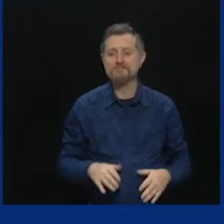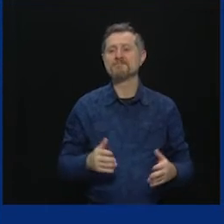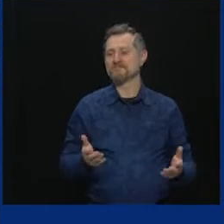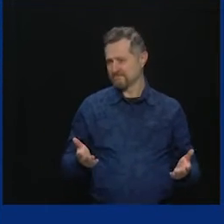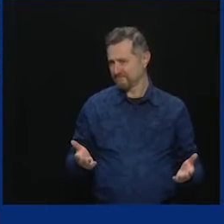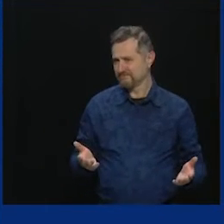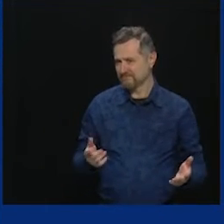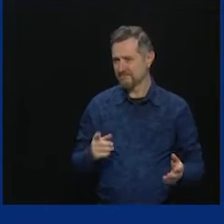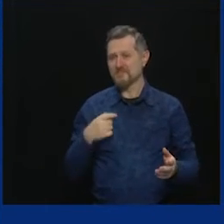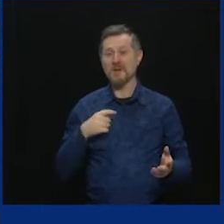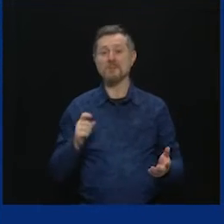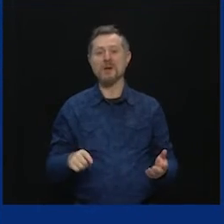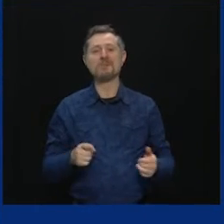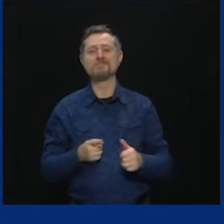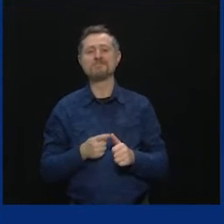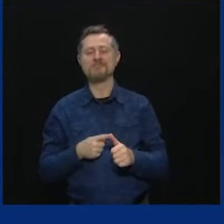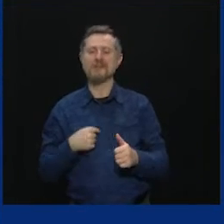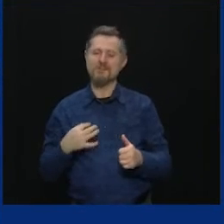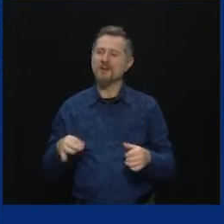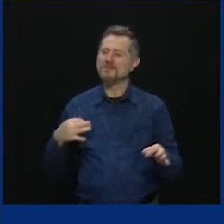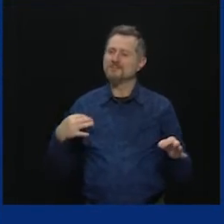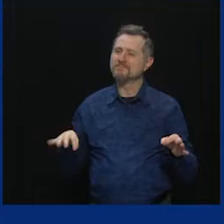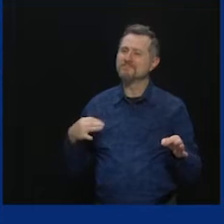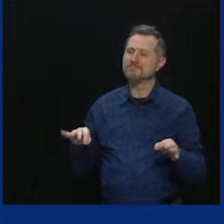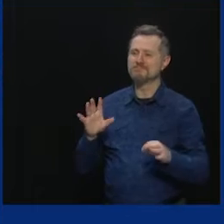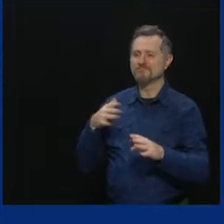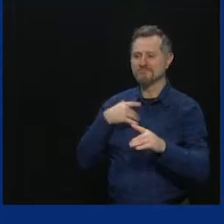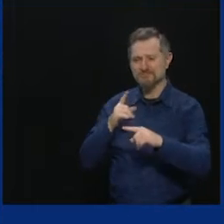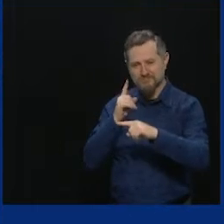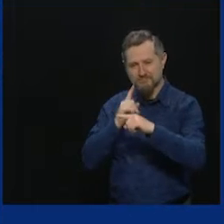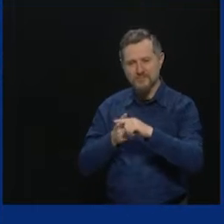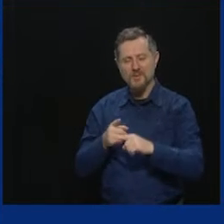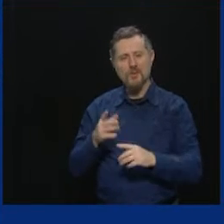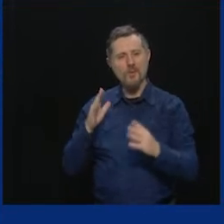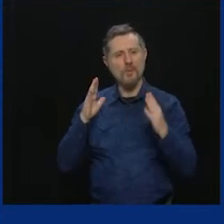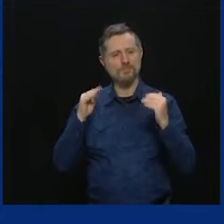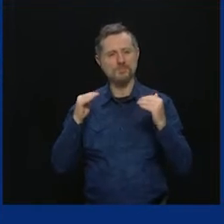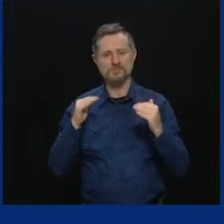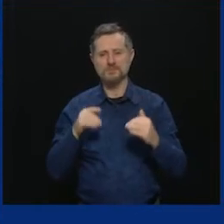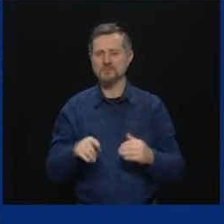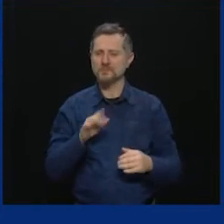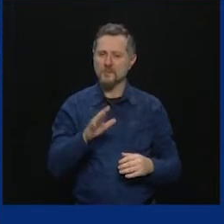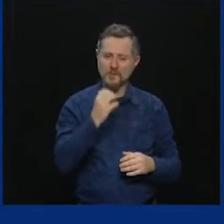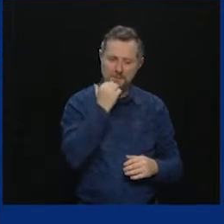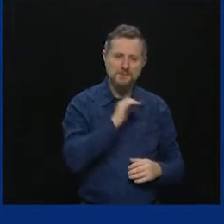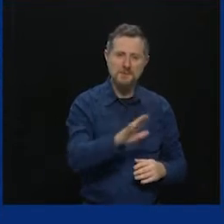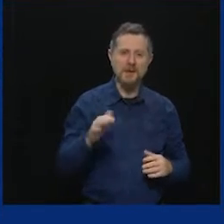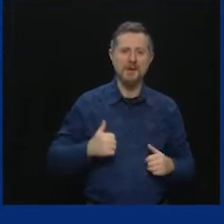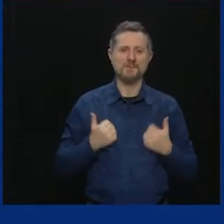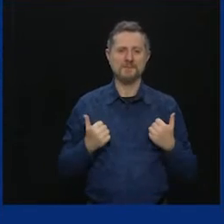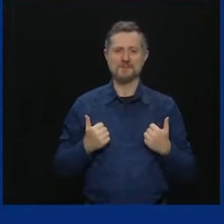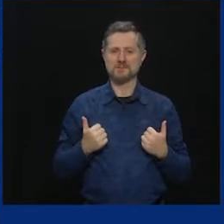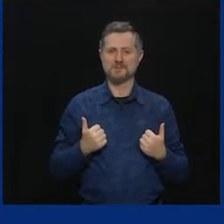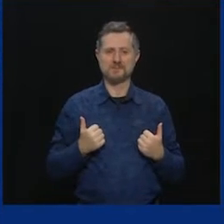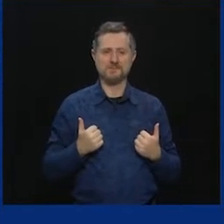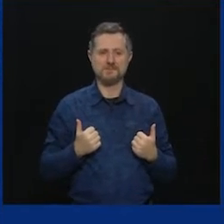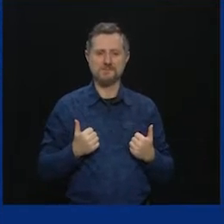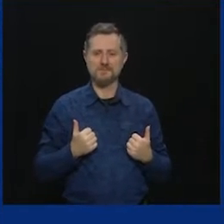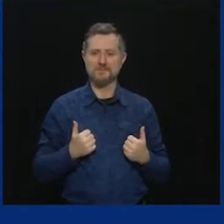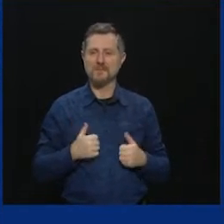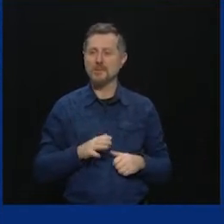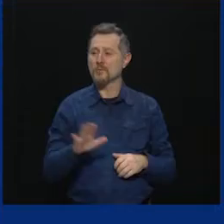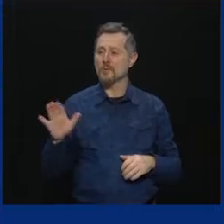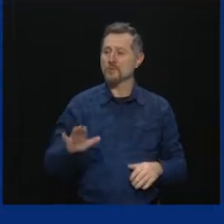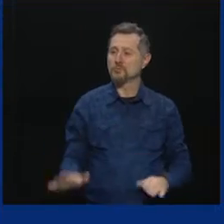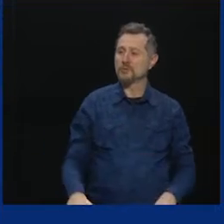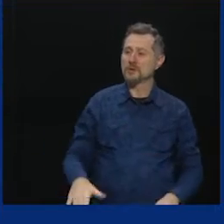them hope. Think about what's going on in their lives. It's the experience of a childhood. What are they exposed